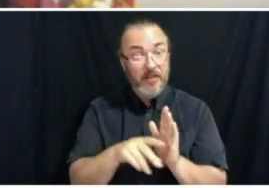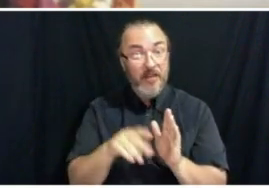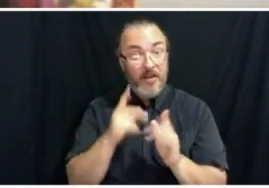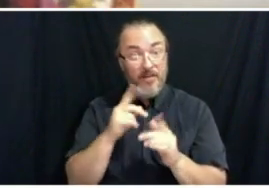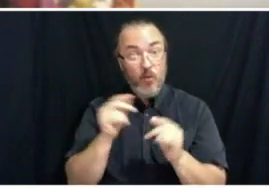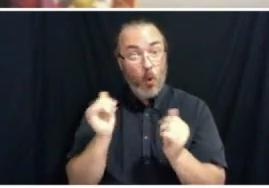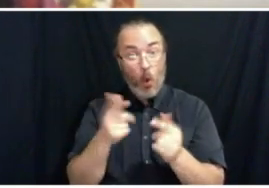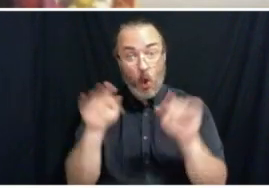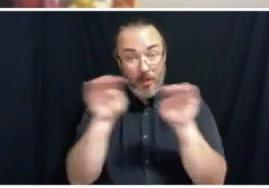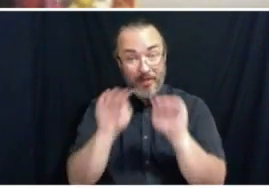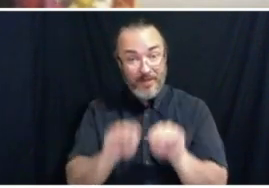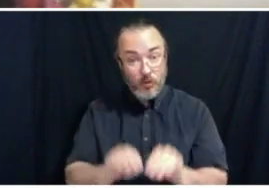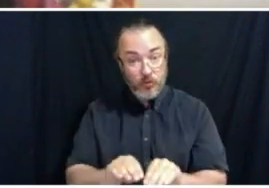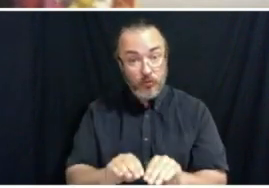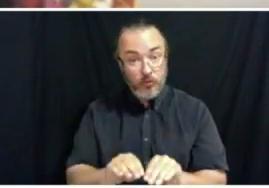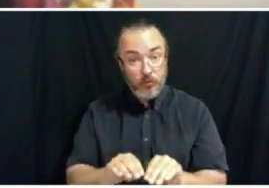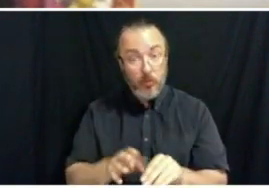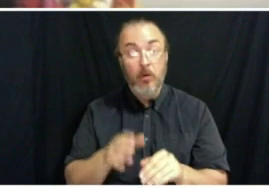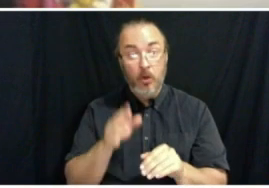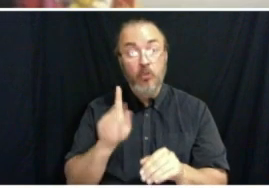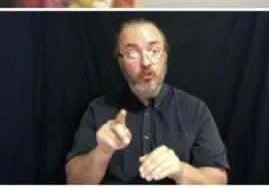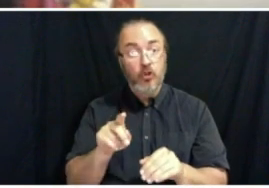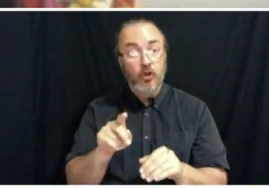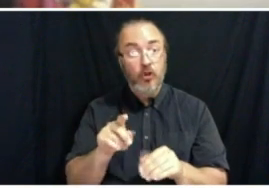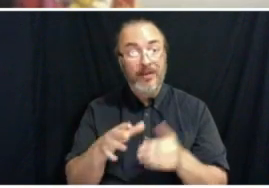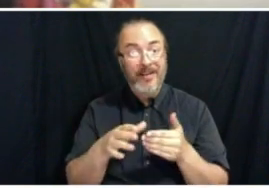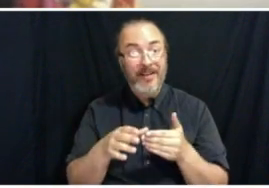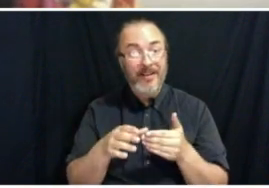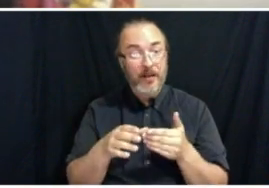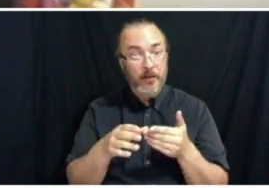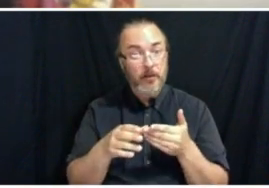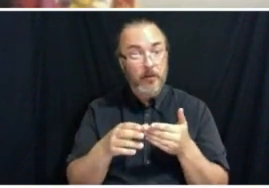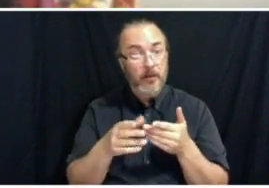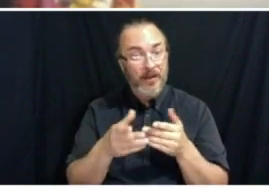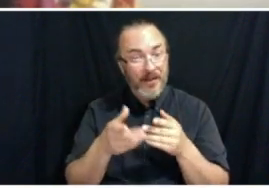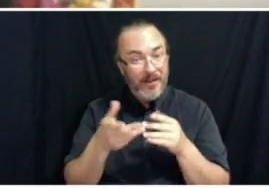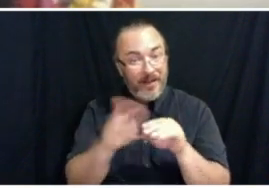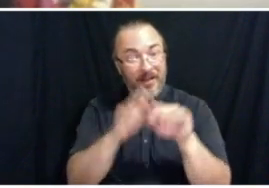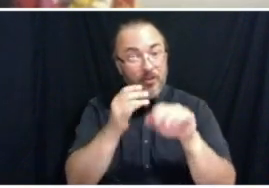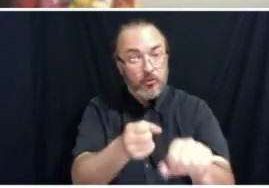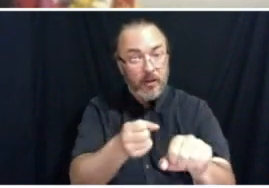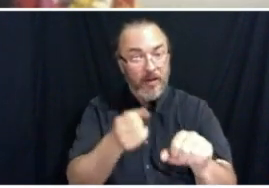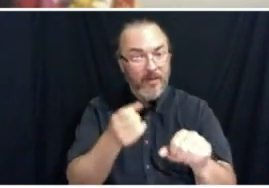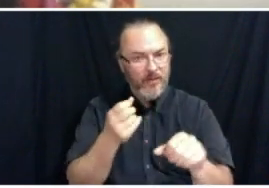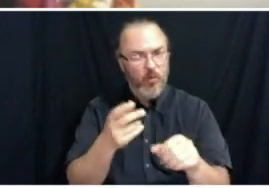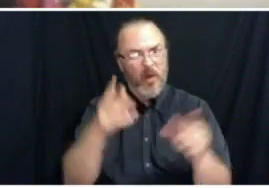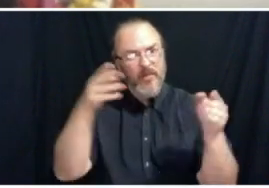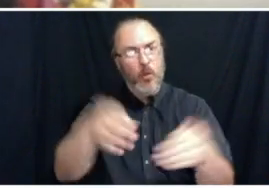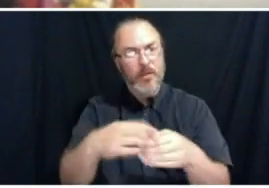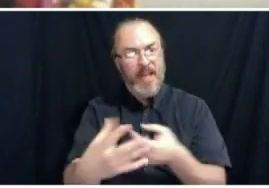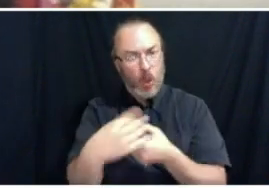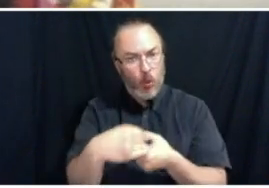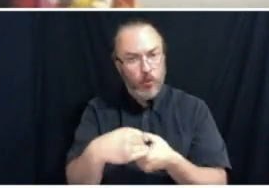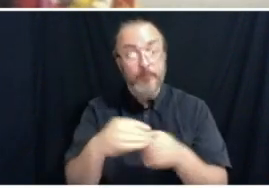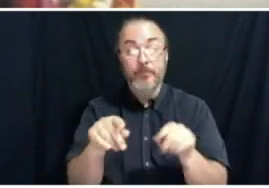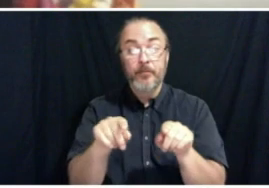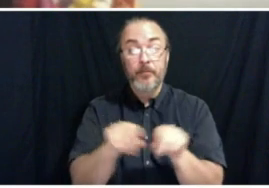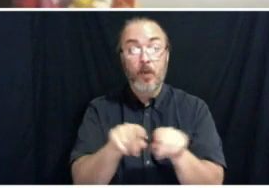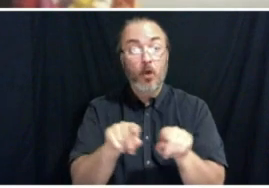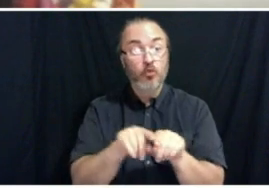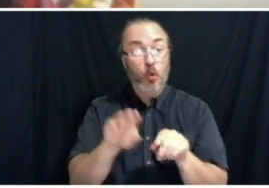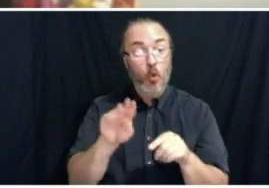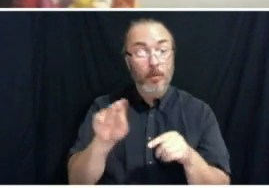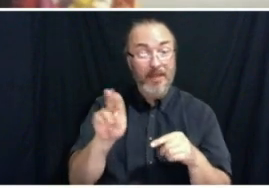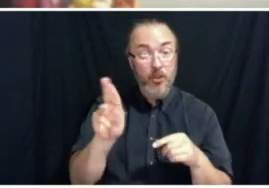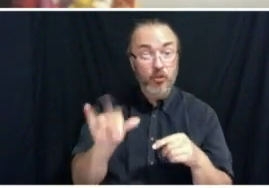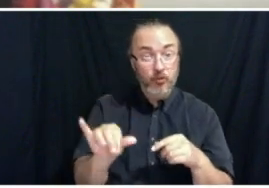and contexts should be guided, strengthened by general principle of inclusion. Finally, the ministry has also made